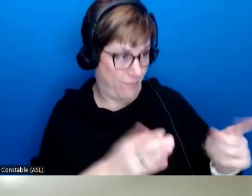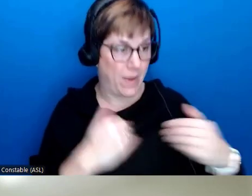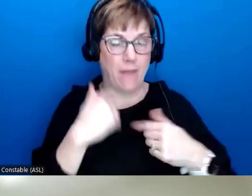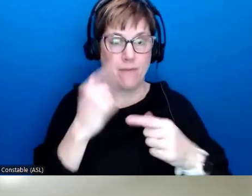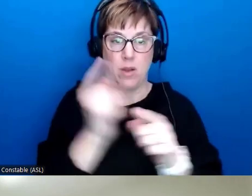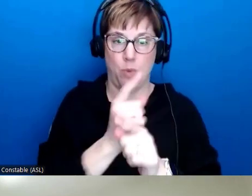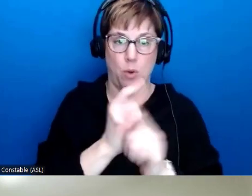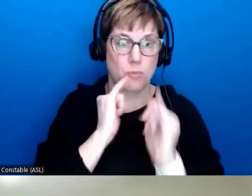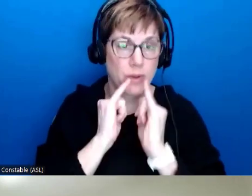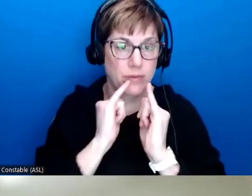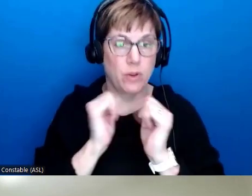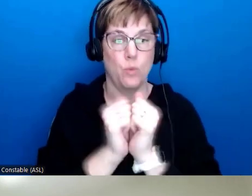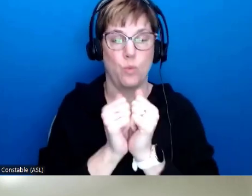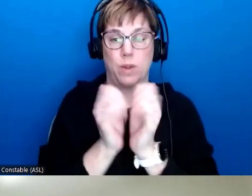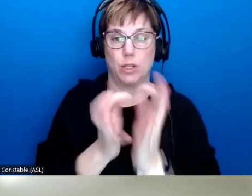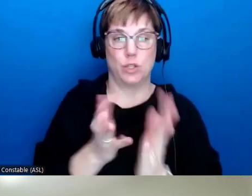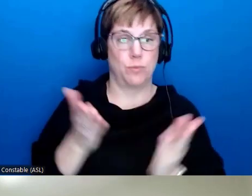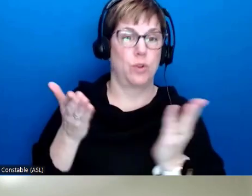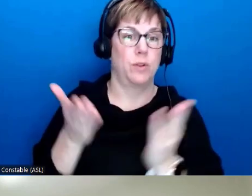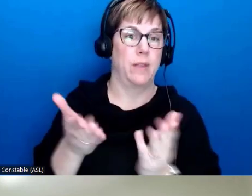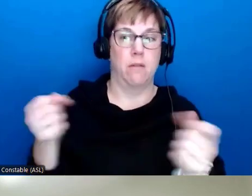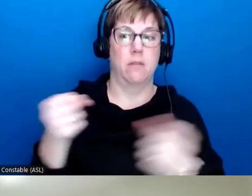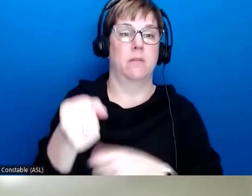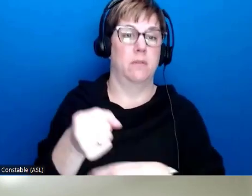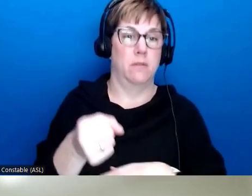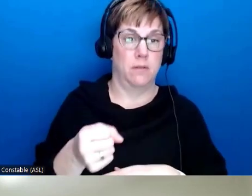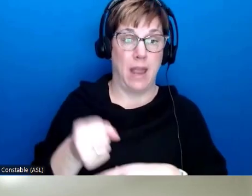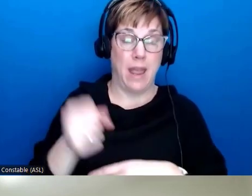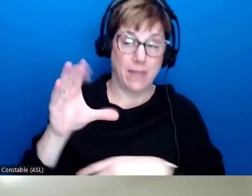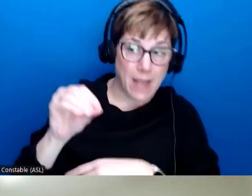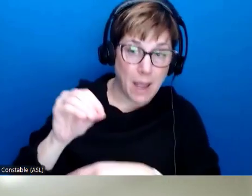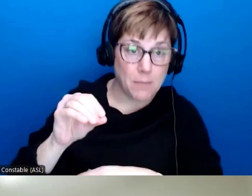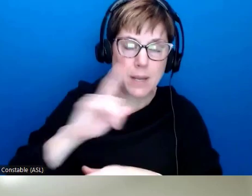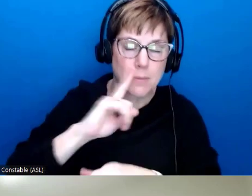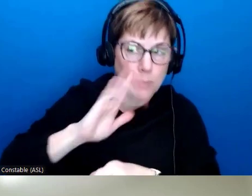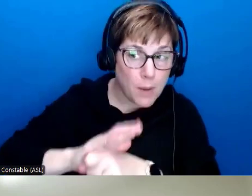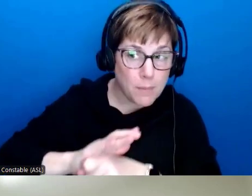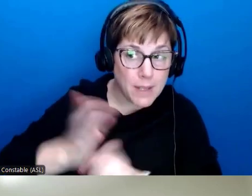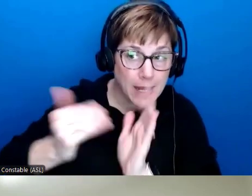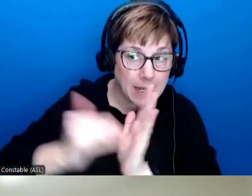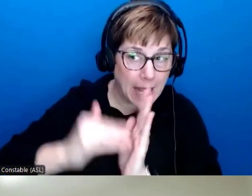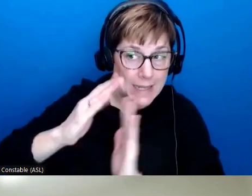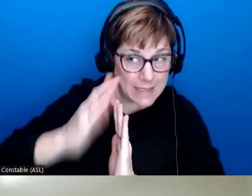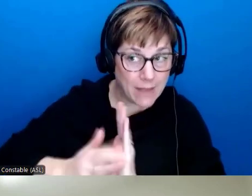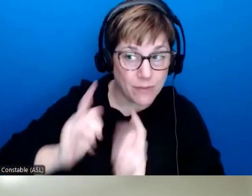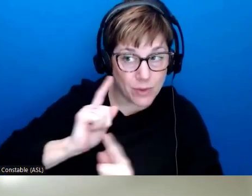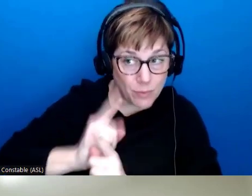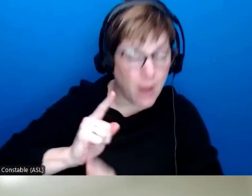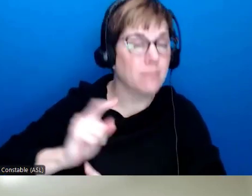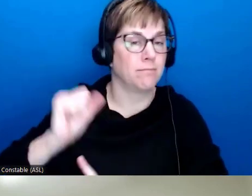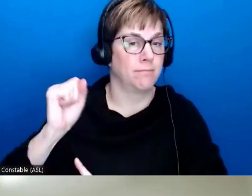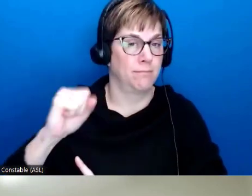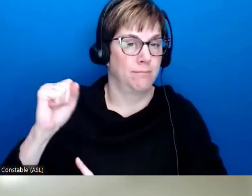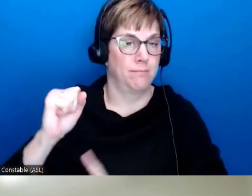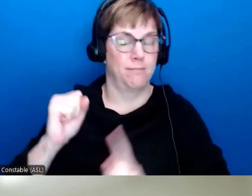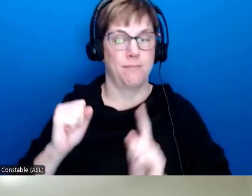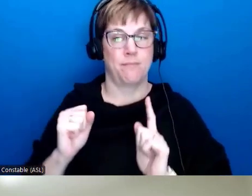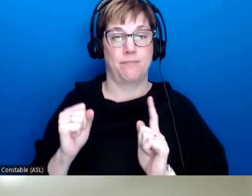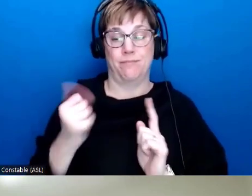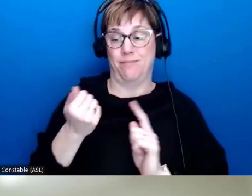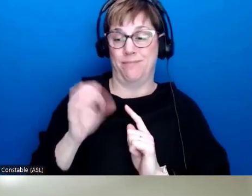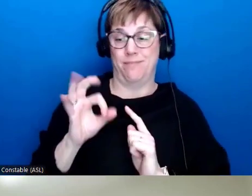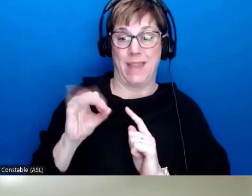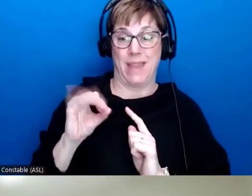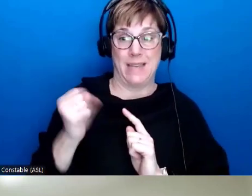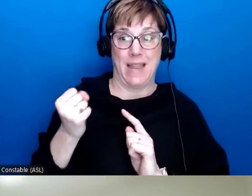with an ASL interpreter, and a promise from the company that that wasn't going to happen again. There's been clear guidance around since the early 1990s